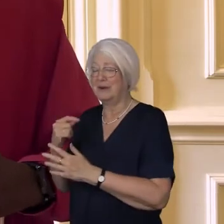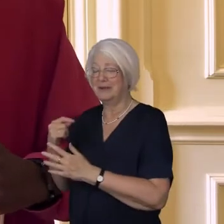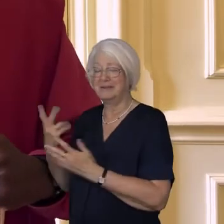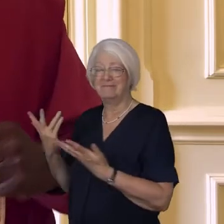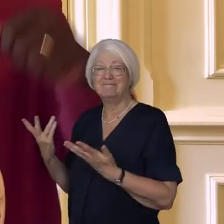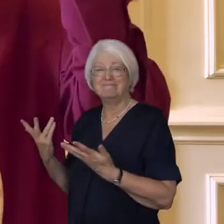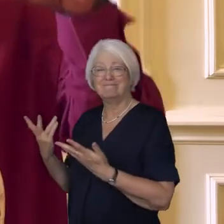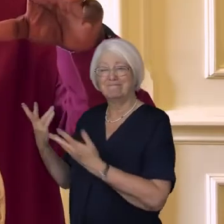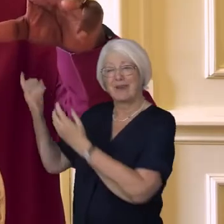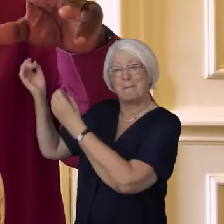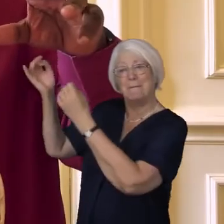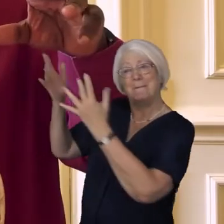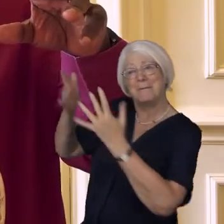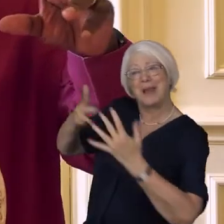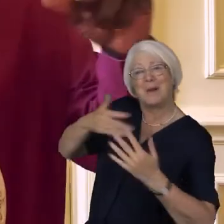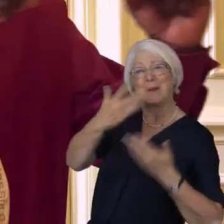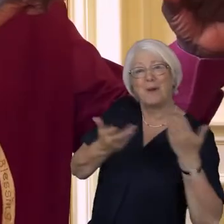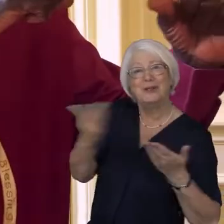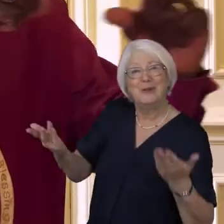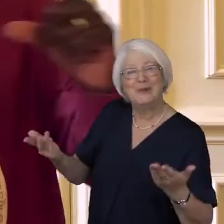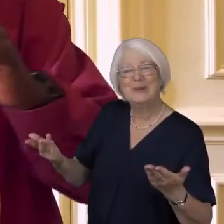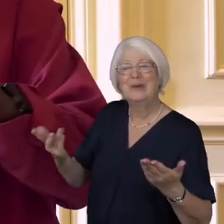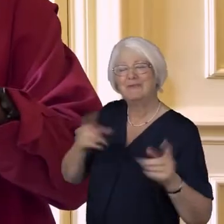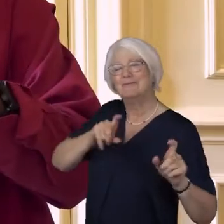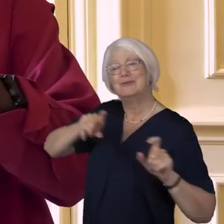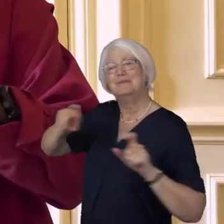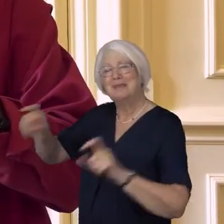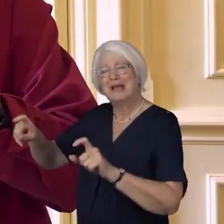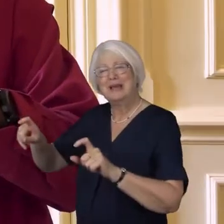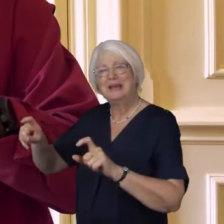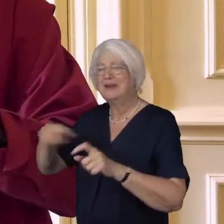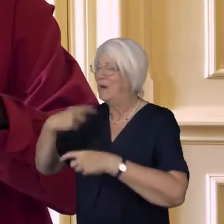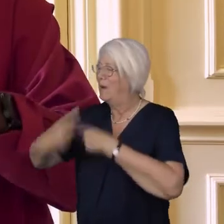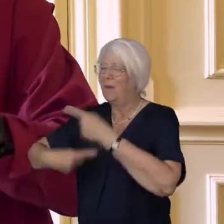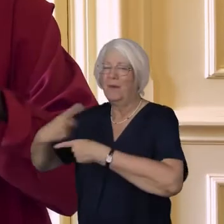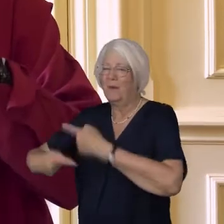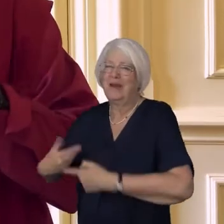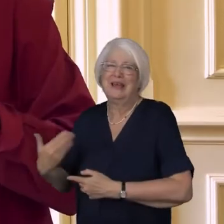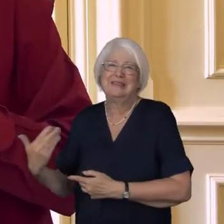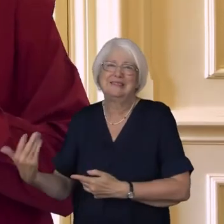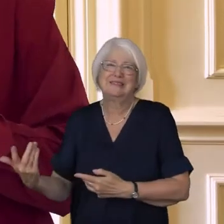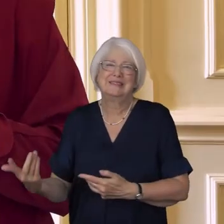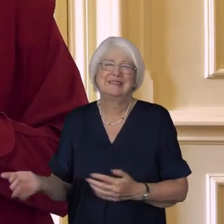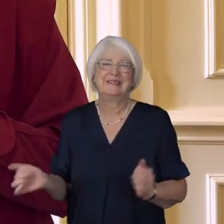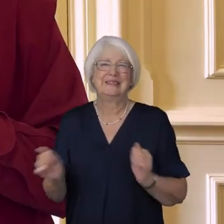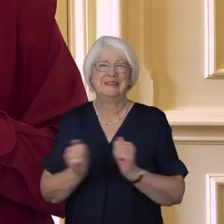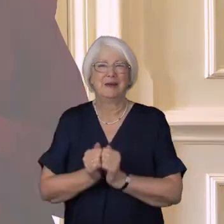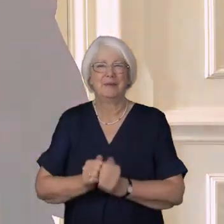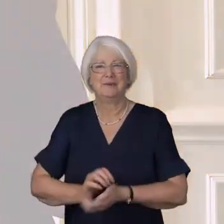Spirit, come down upon you and remain with you always. Amen.